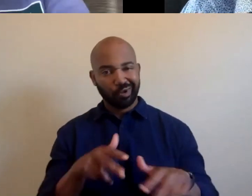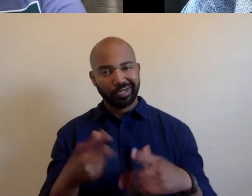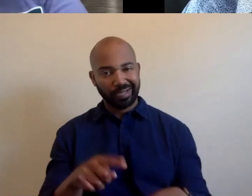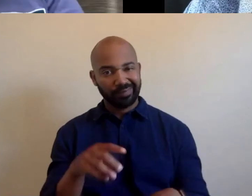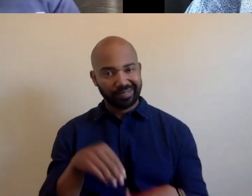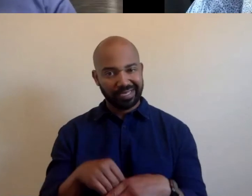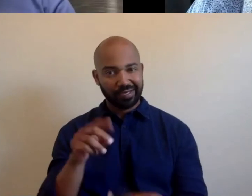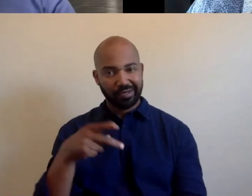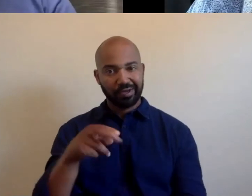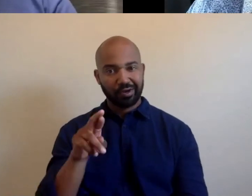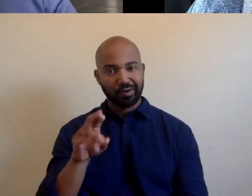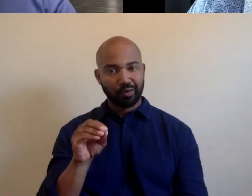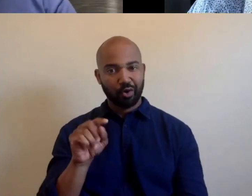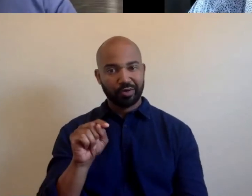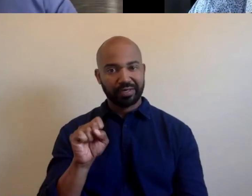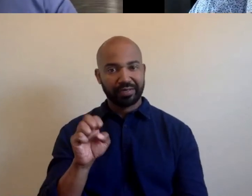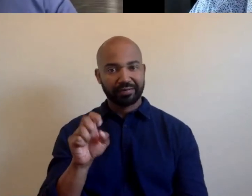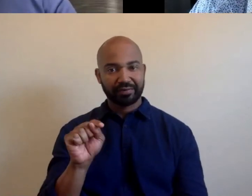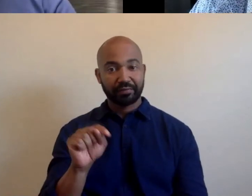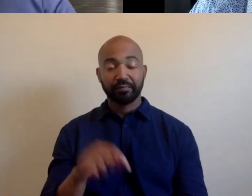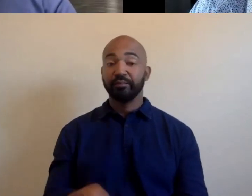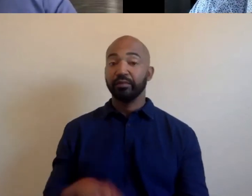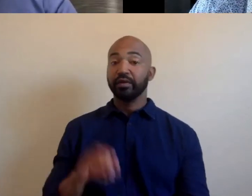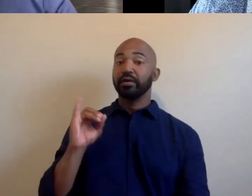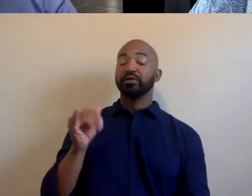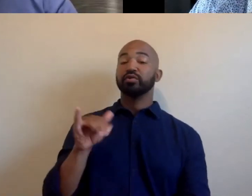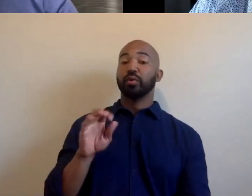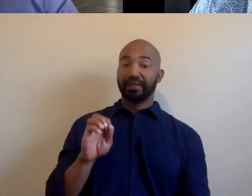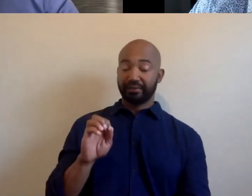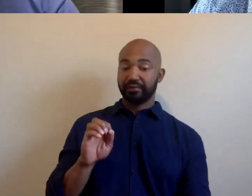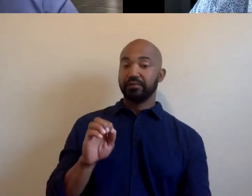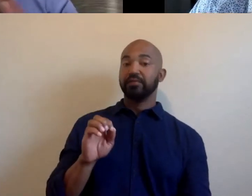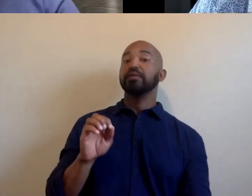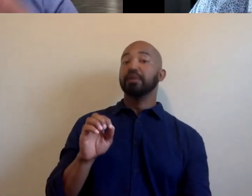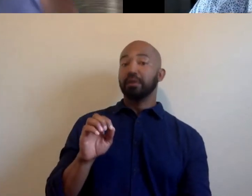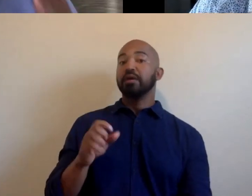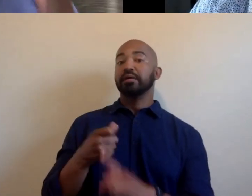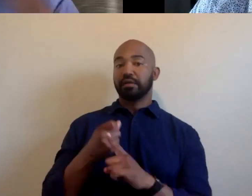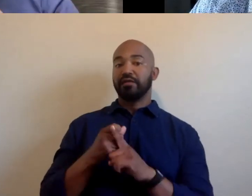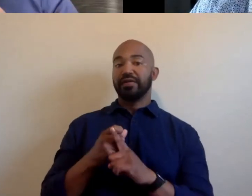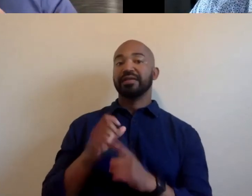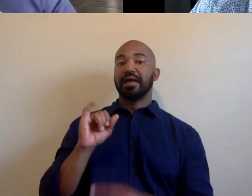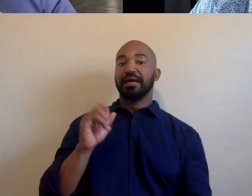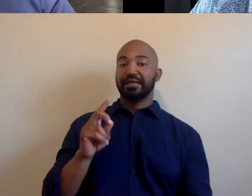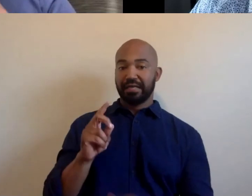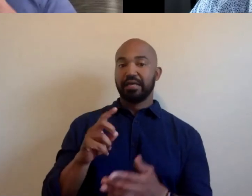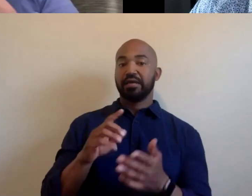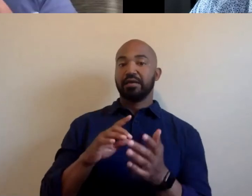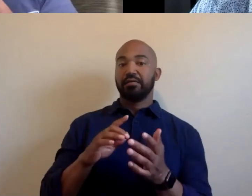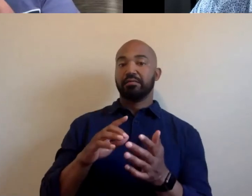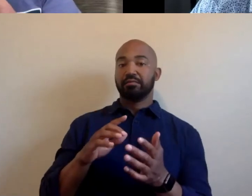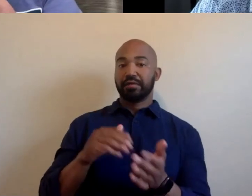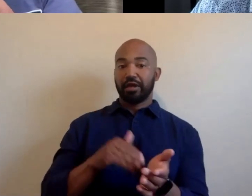great question. So Joyce Sanchez is a ID doc at the medical college, and she actually wrote about